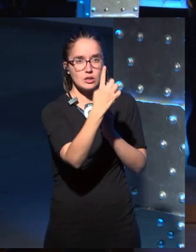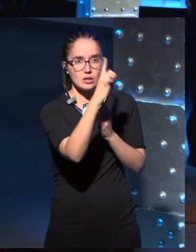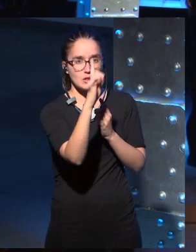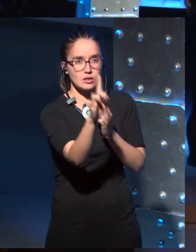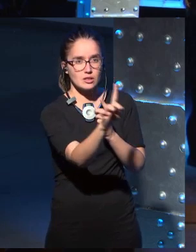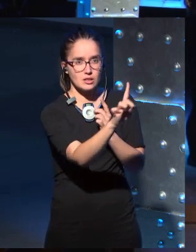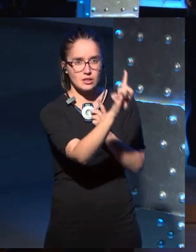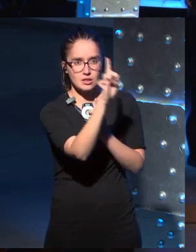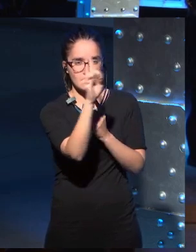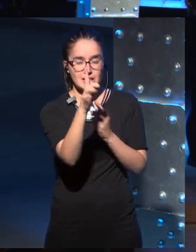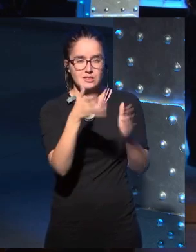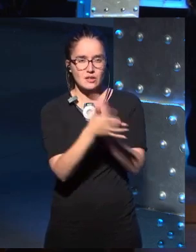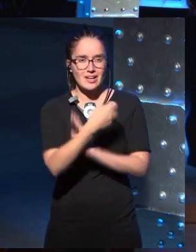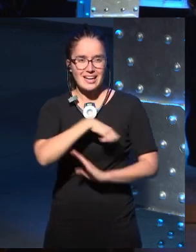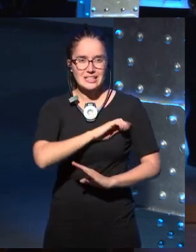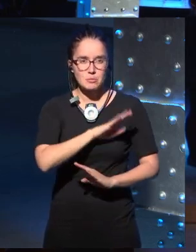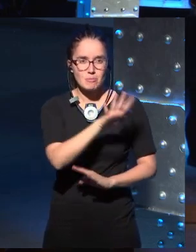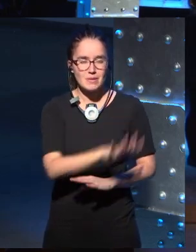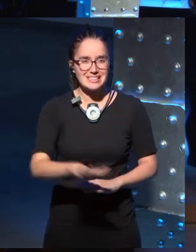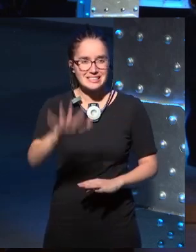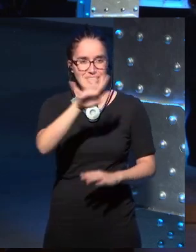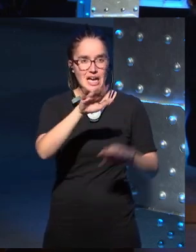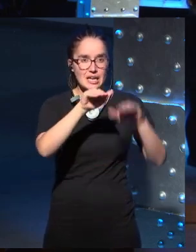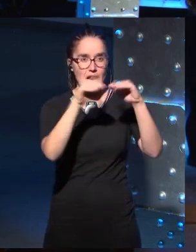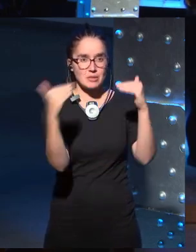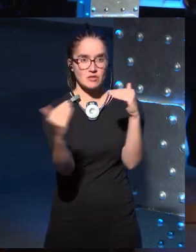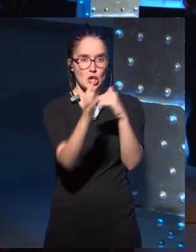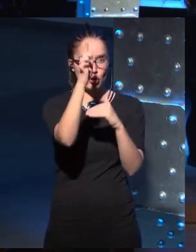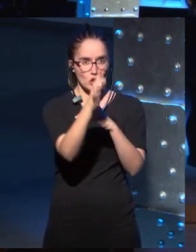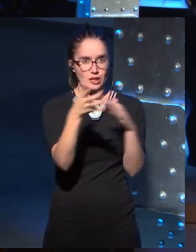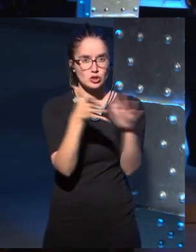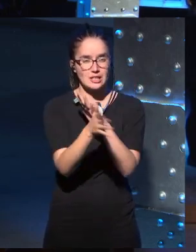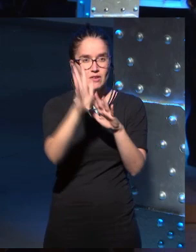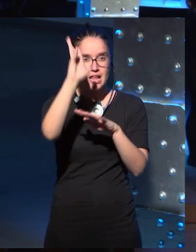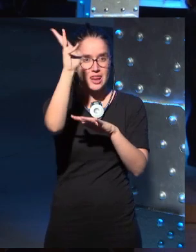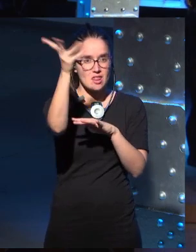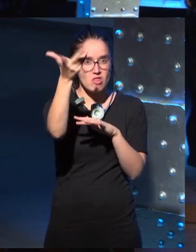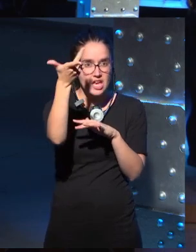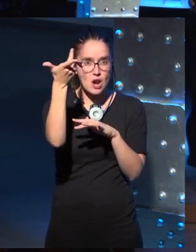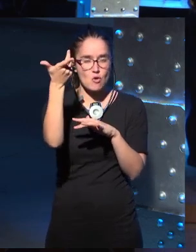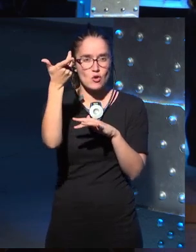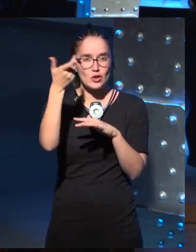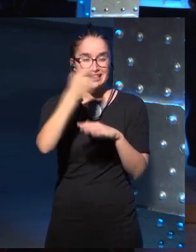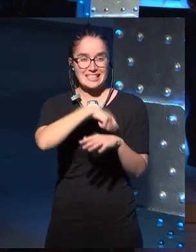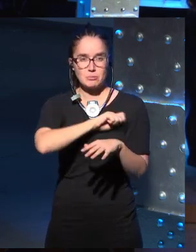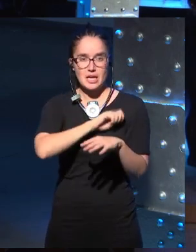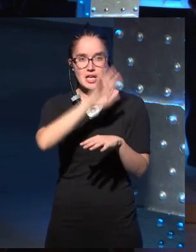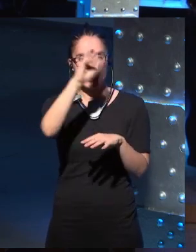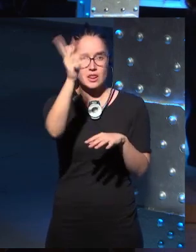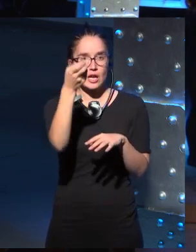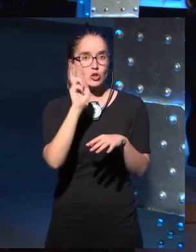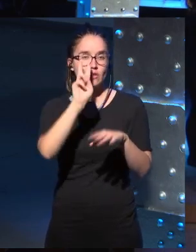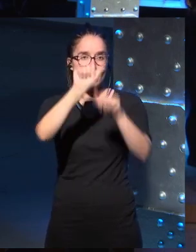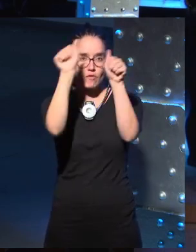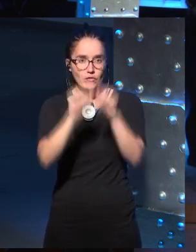Spain being in the northern hemisphere, it means that the sky, as you see it from Spain, is this.